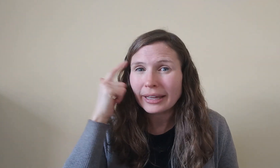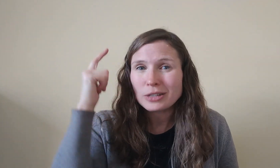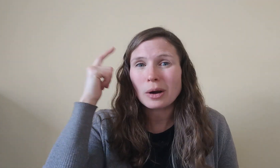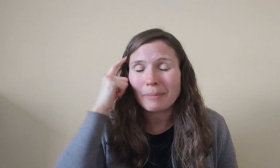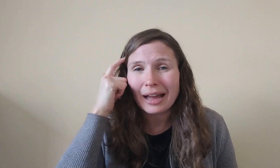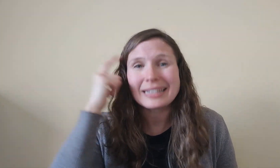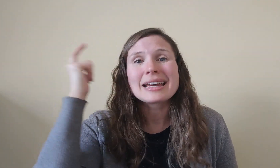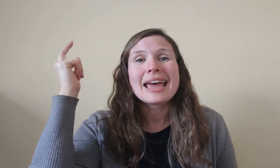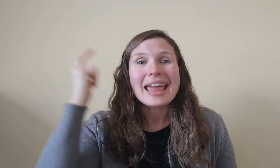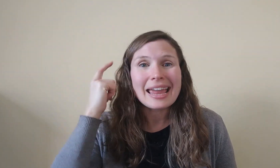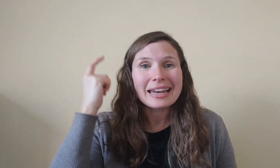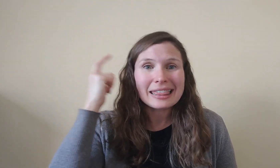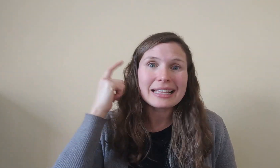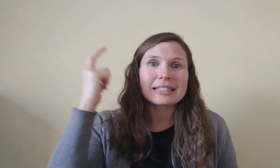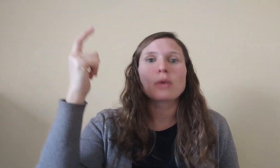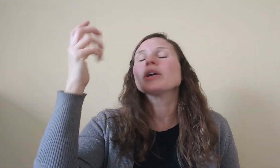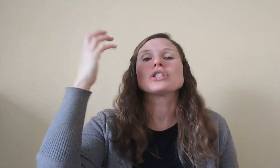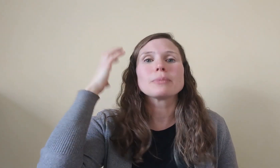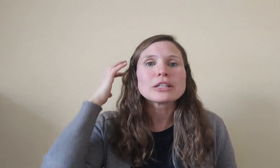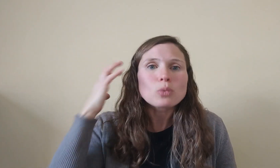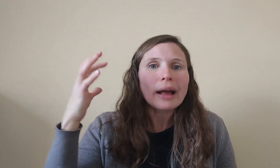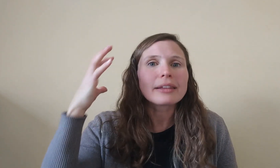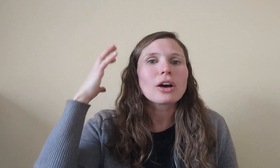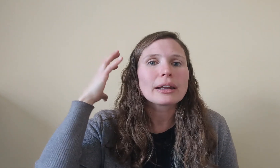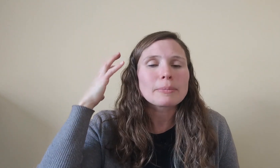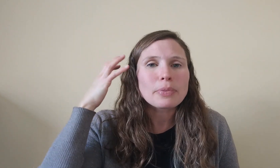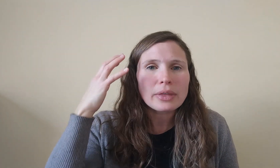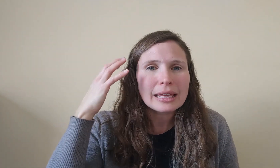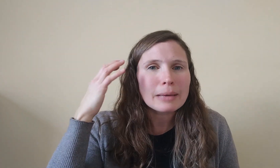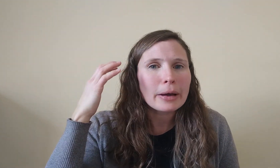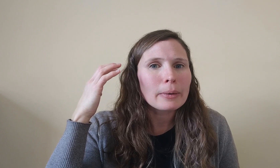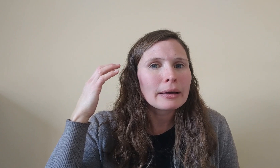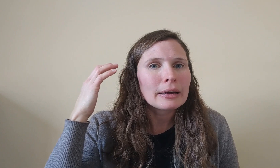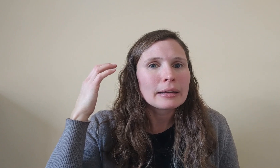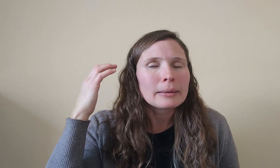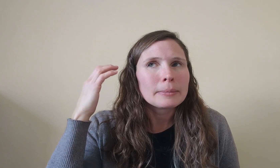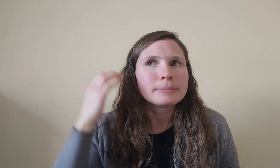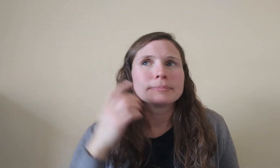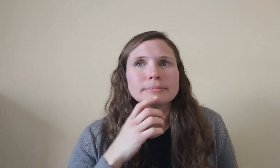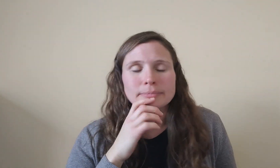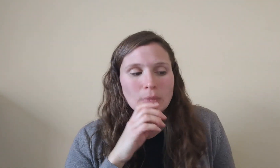should be putting into our mind, 8 things that we should be dwelling on and thinking about.